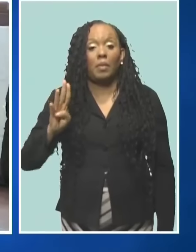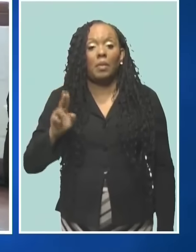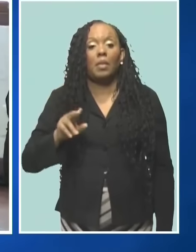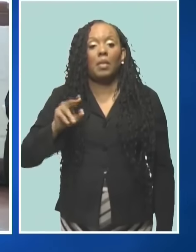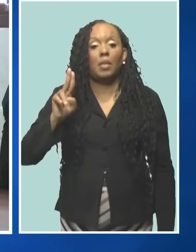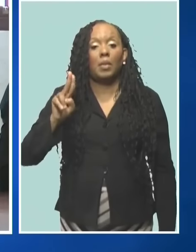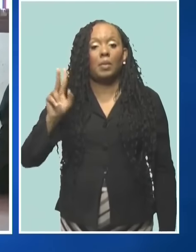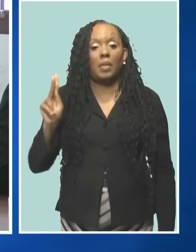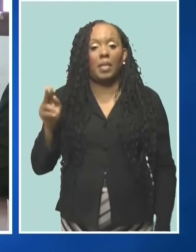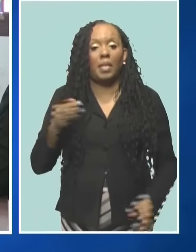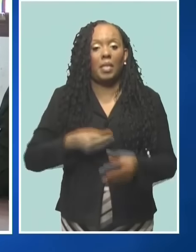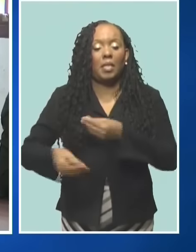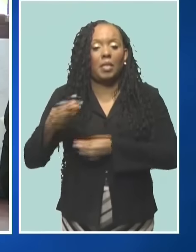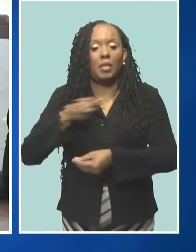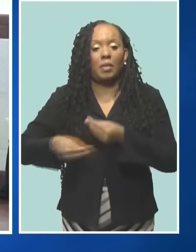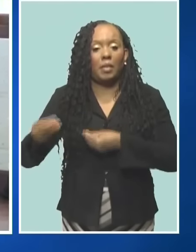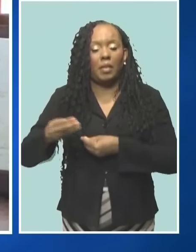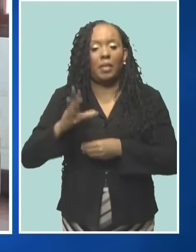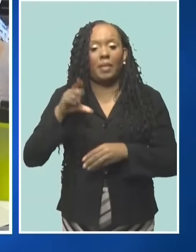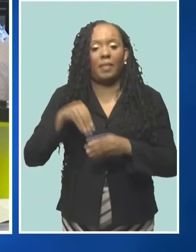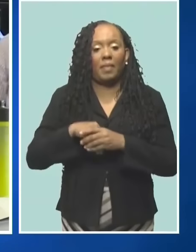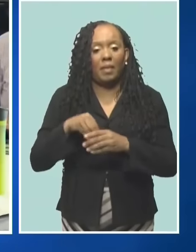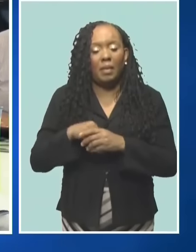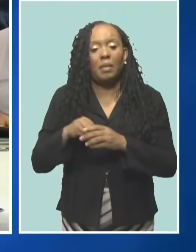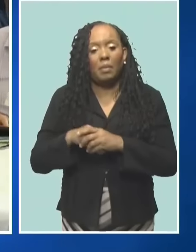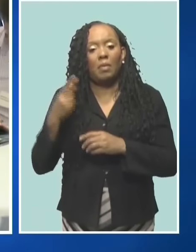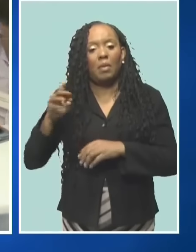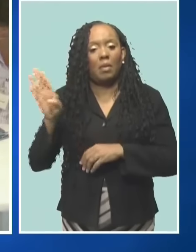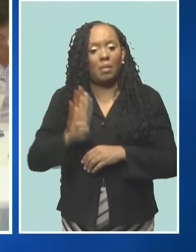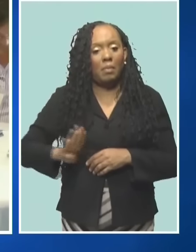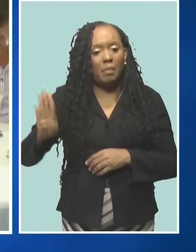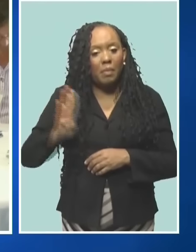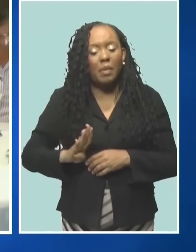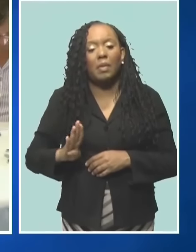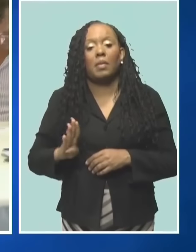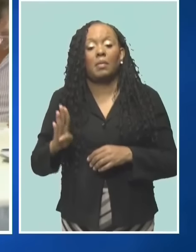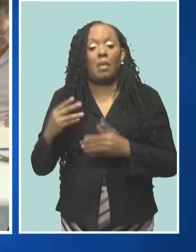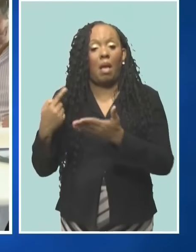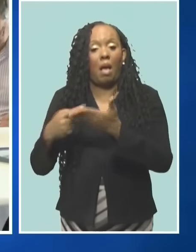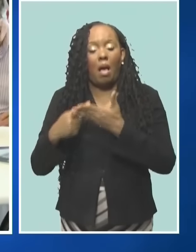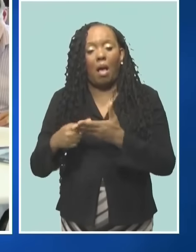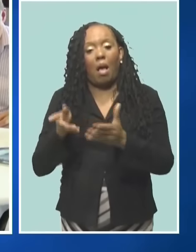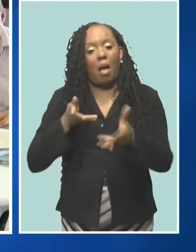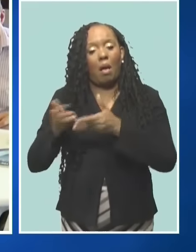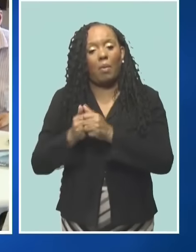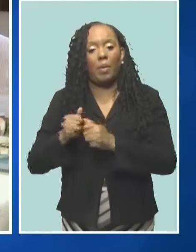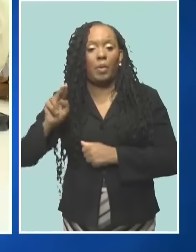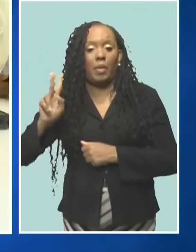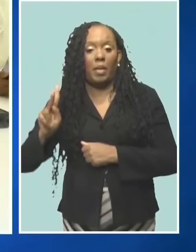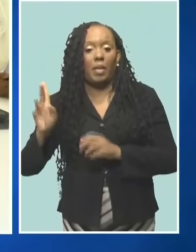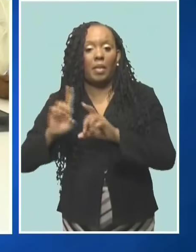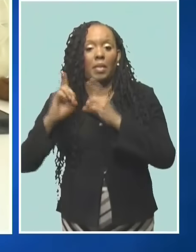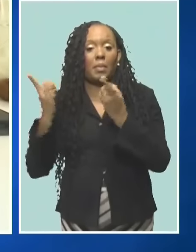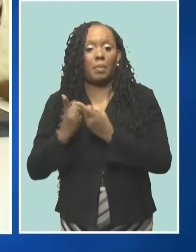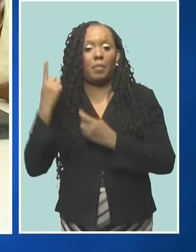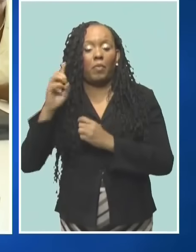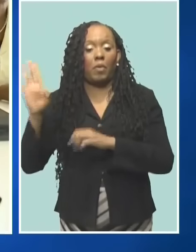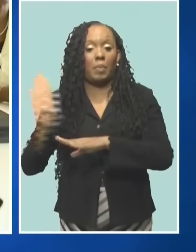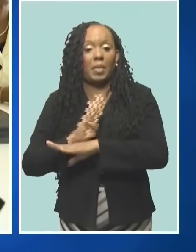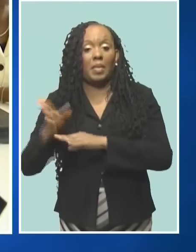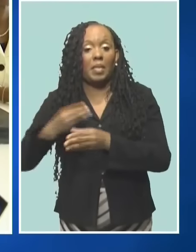The United Kingdom Trade and Investment Mission to Barbados, the fifth of its kind, is a collaboration between the UK Department for Business and